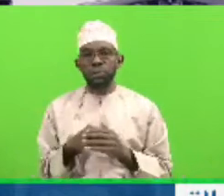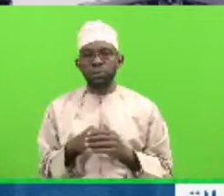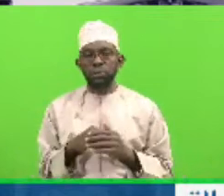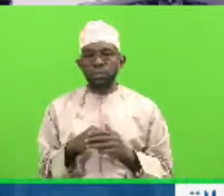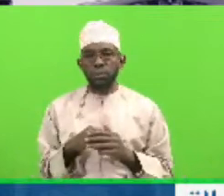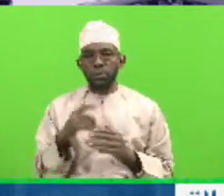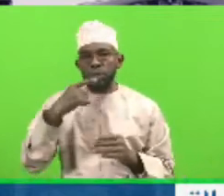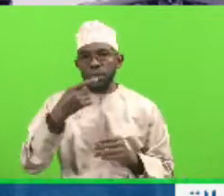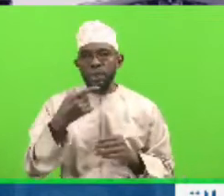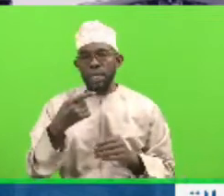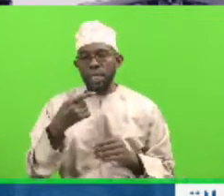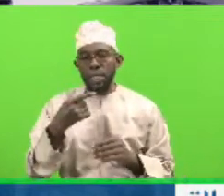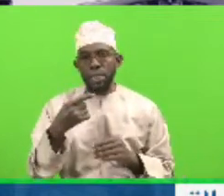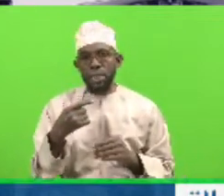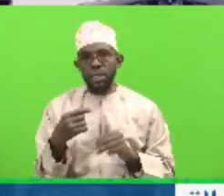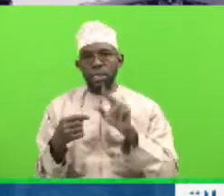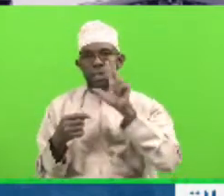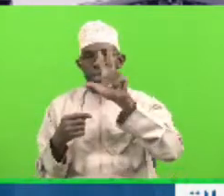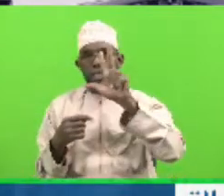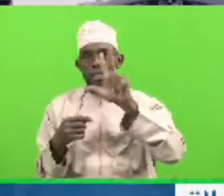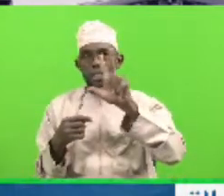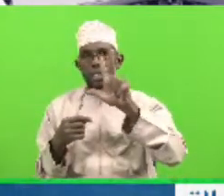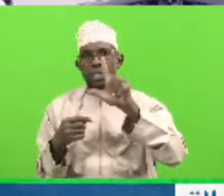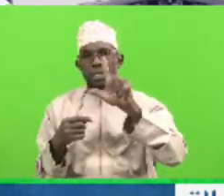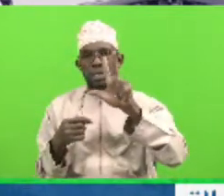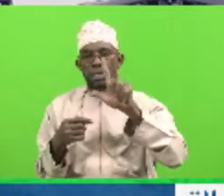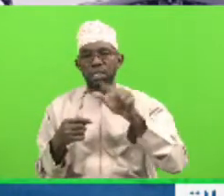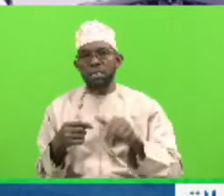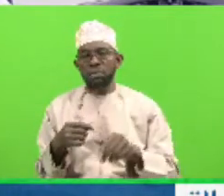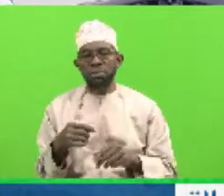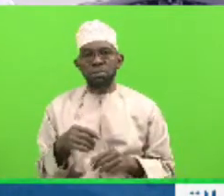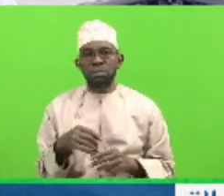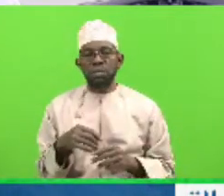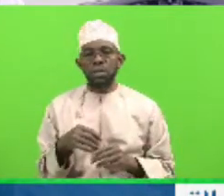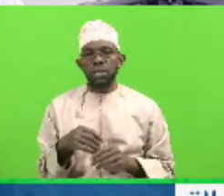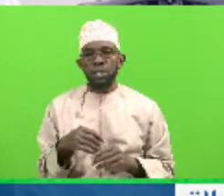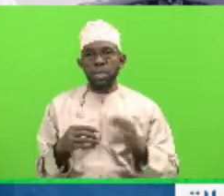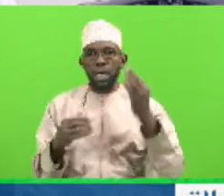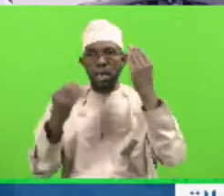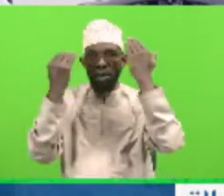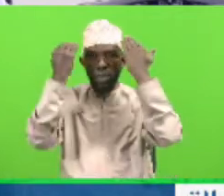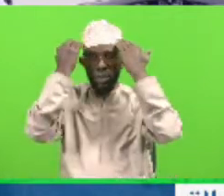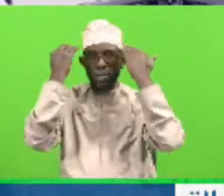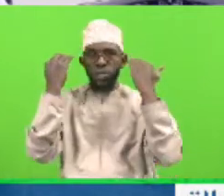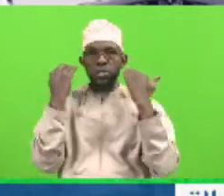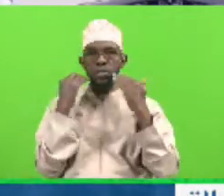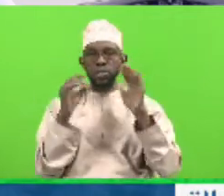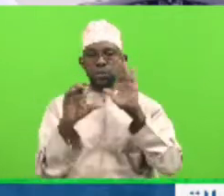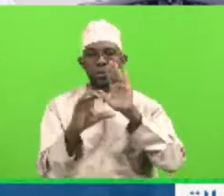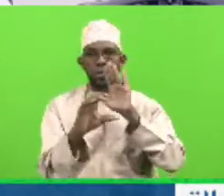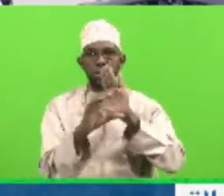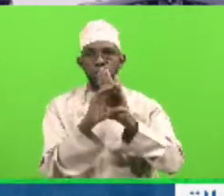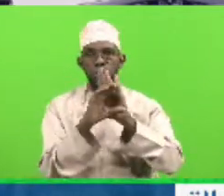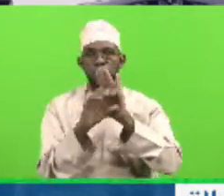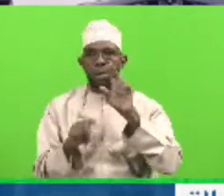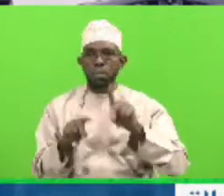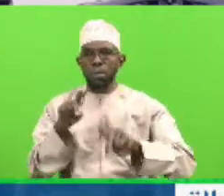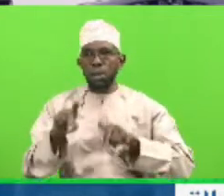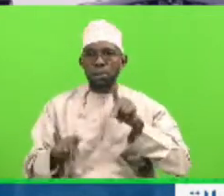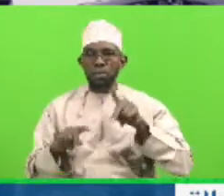And we say that these three judges did a great disservice to the Constitution and the people of